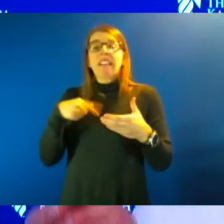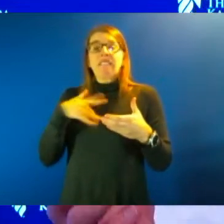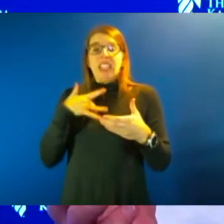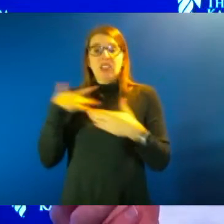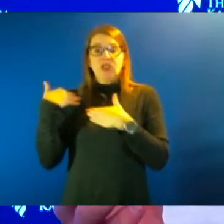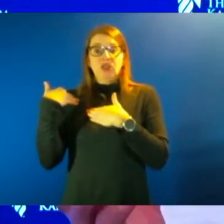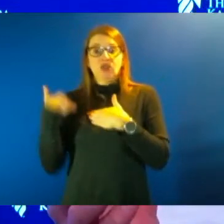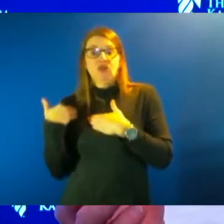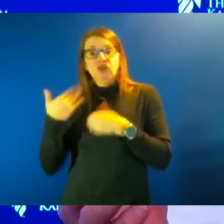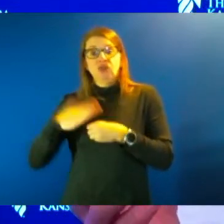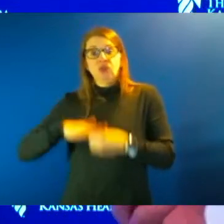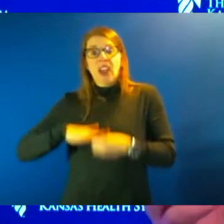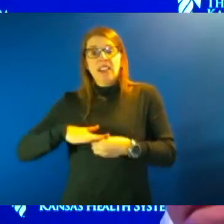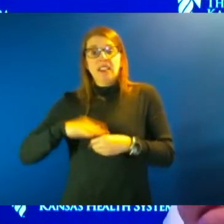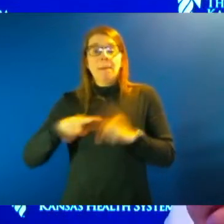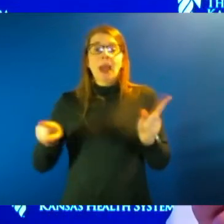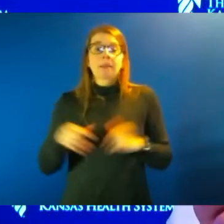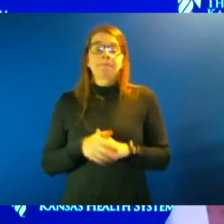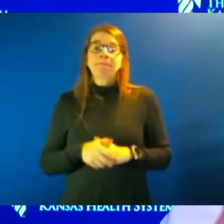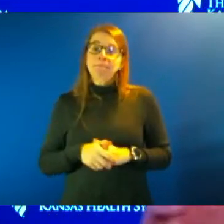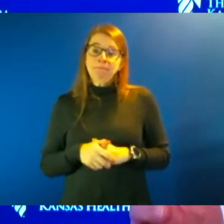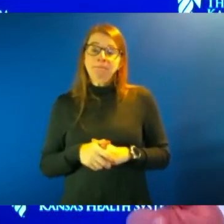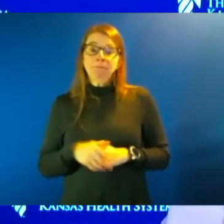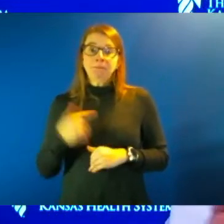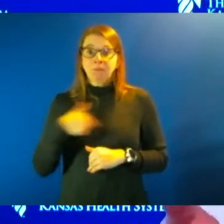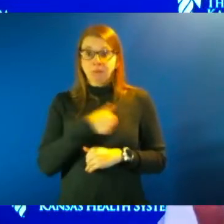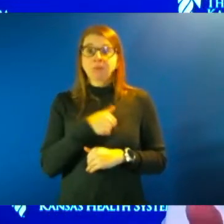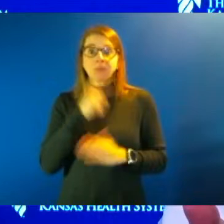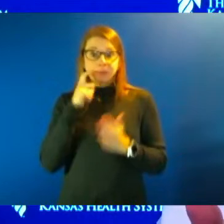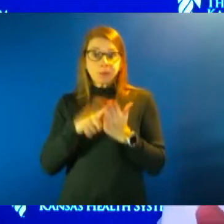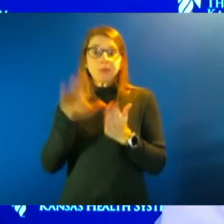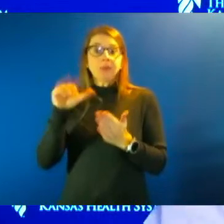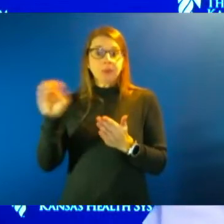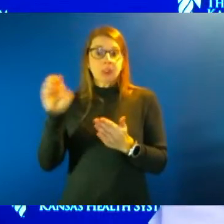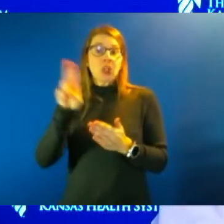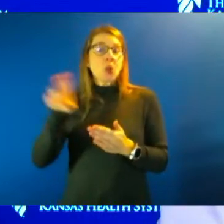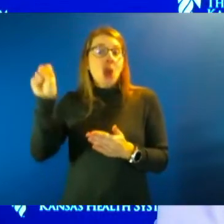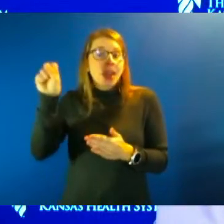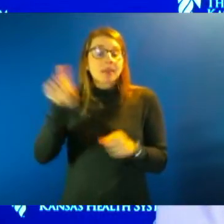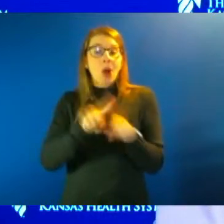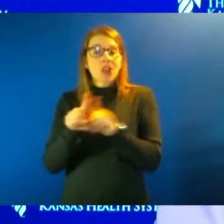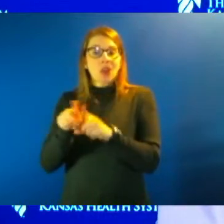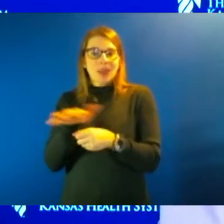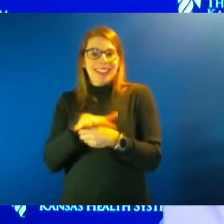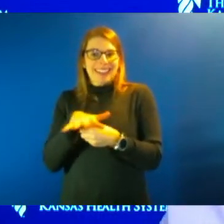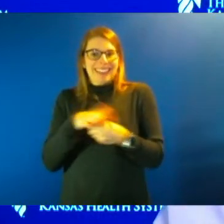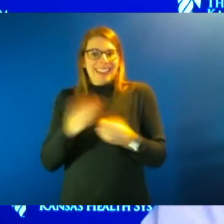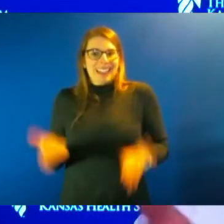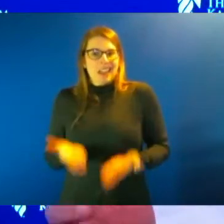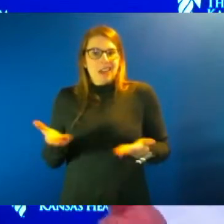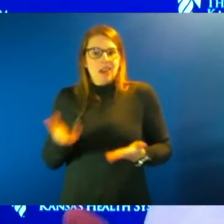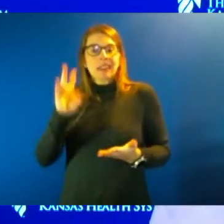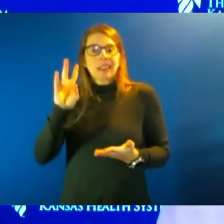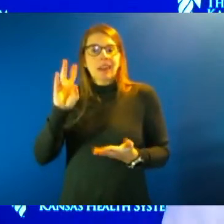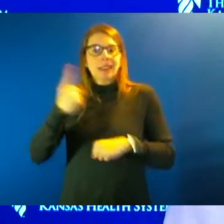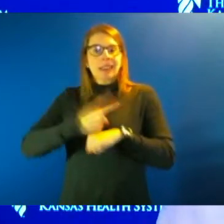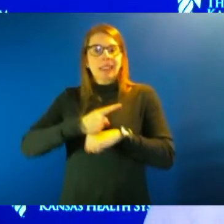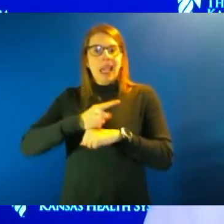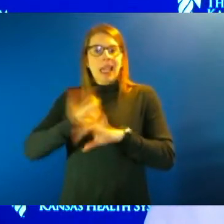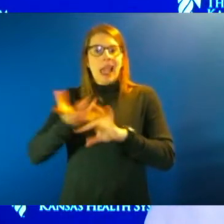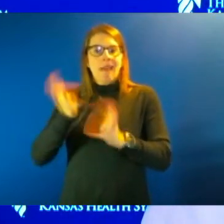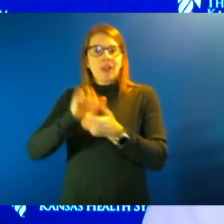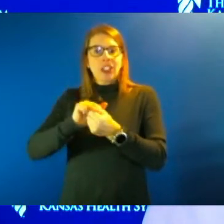that. But unfortunately, just like you said, we are seeing cases in the United States, but also here locally, on those 7-day rolling averages start to creep